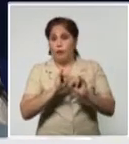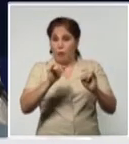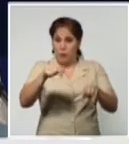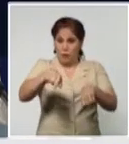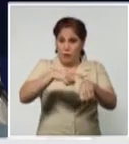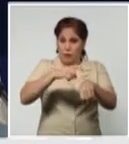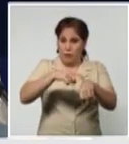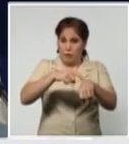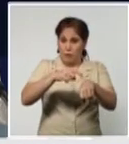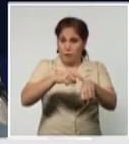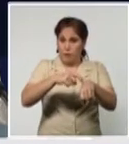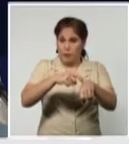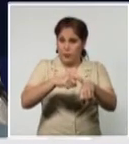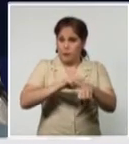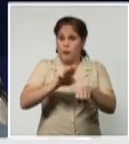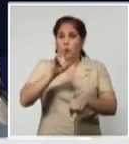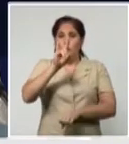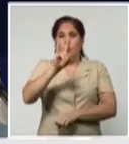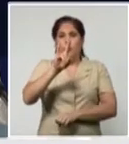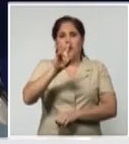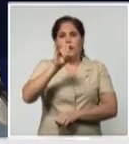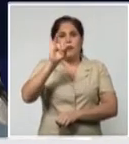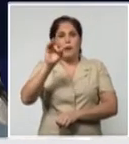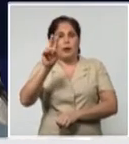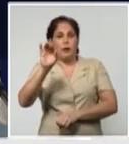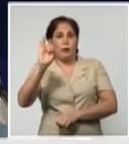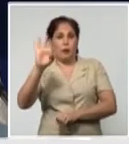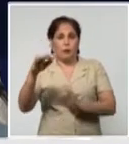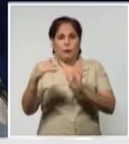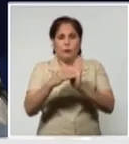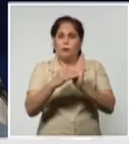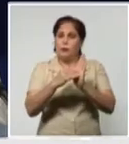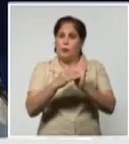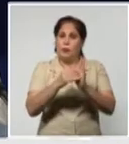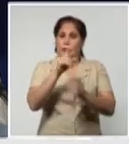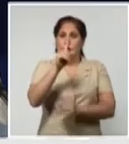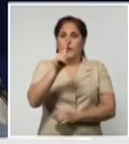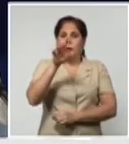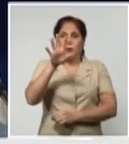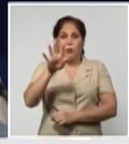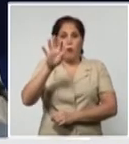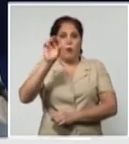the cut we had here, there were